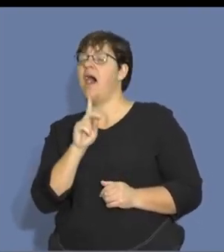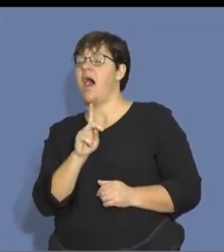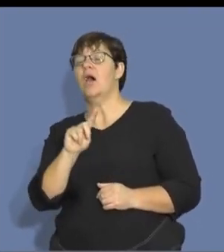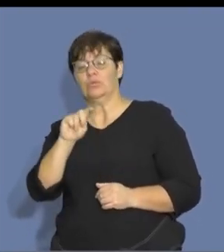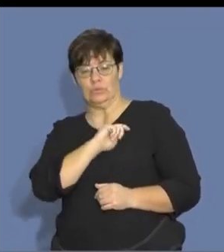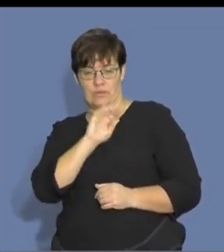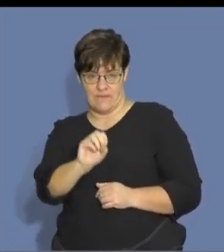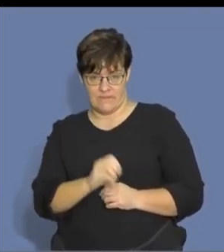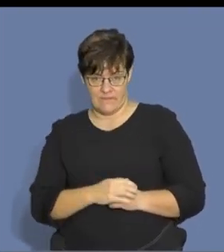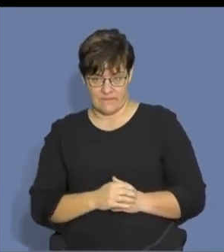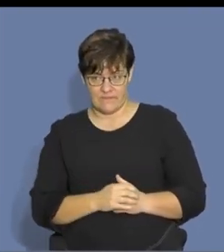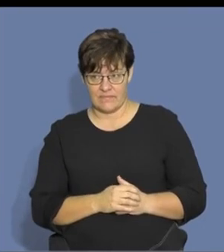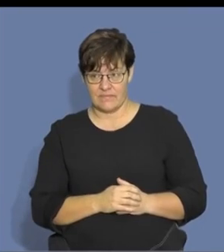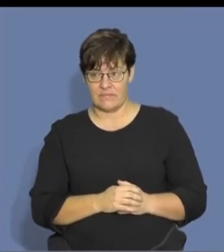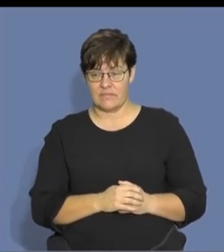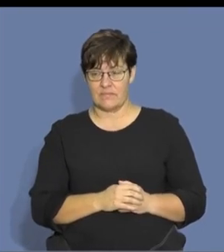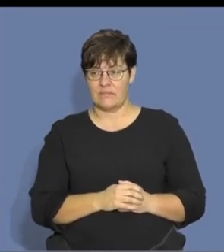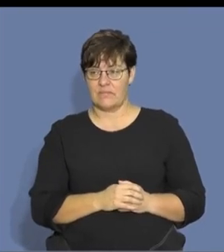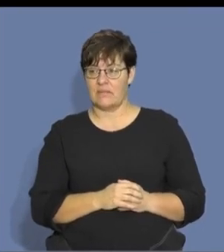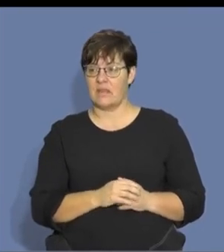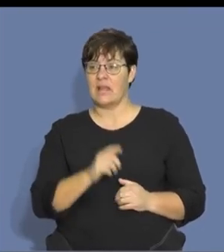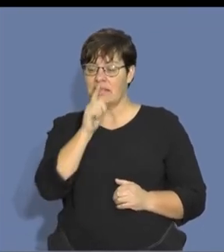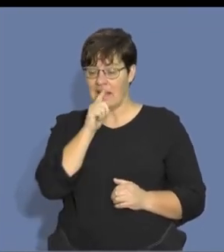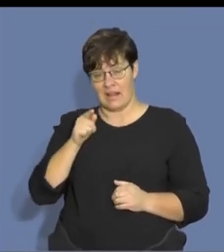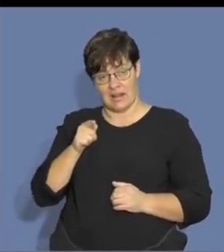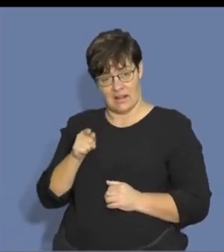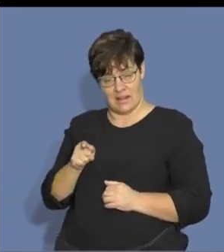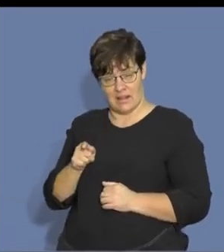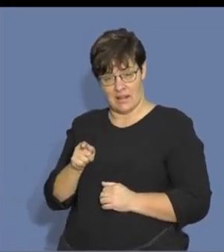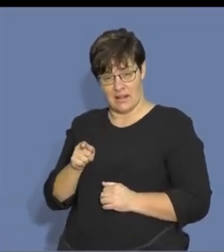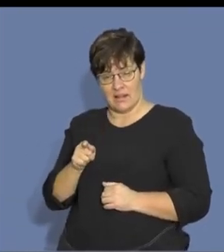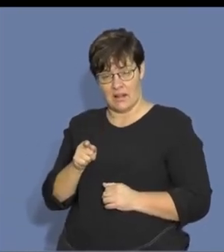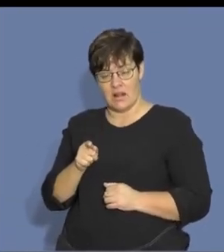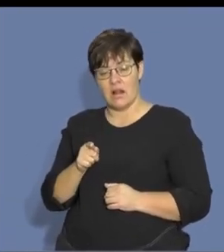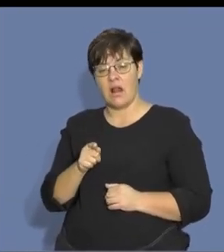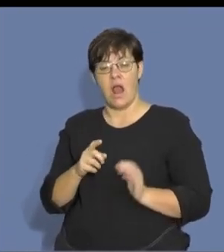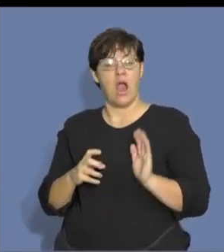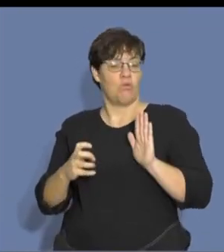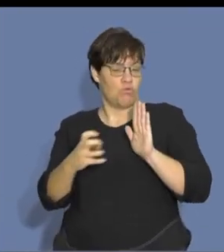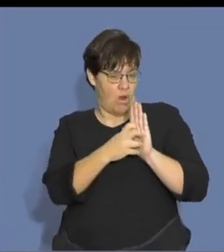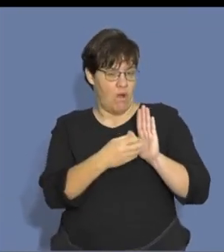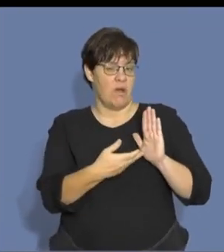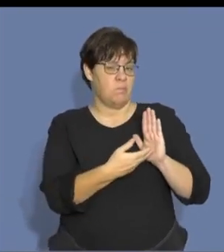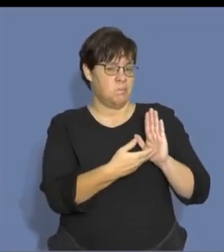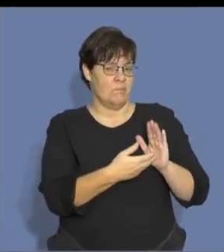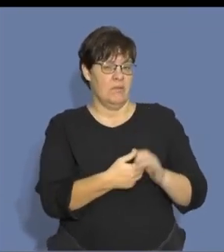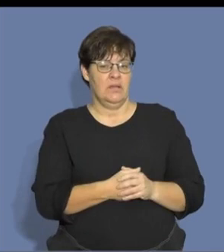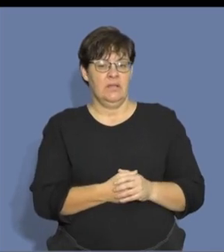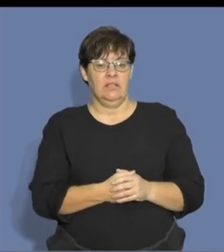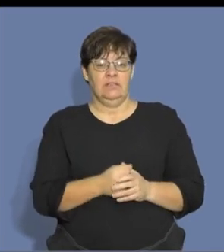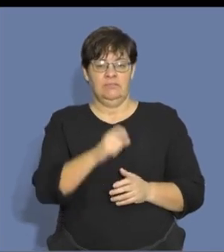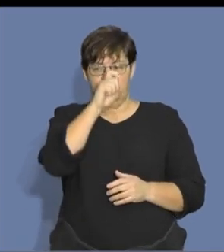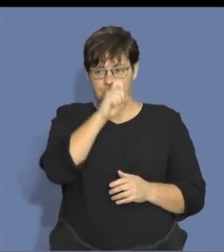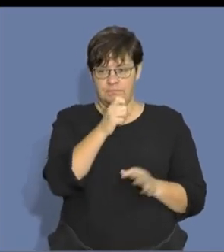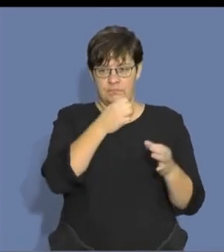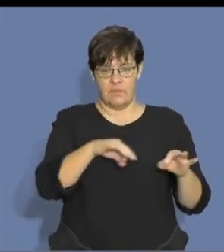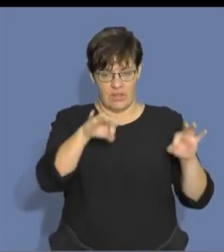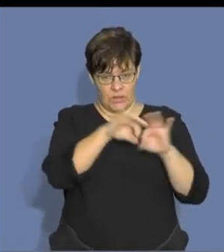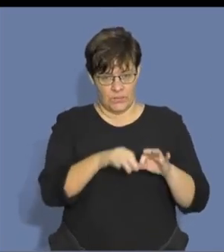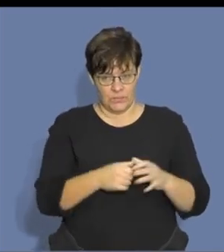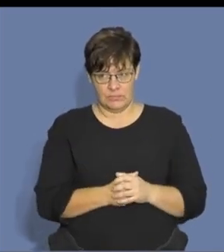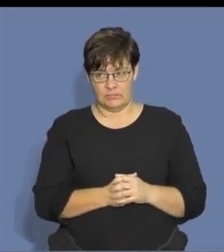so let's do this. They tell me that this is a point on my graph. So this is the x value. So let's